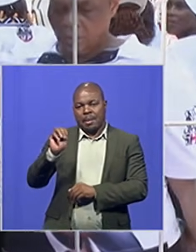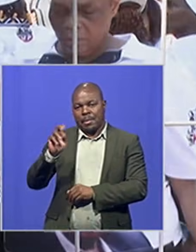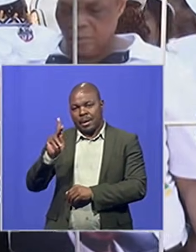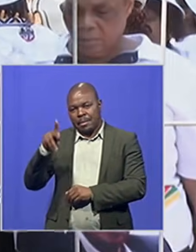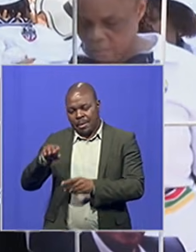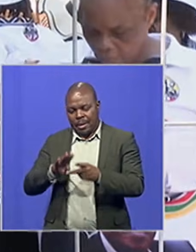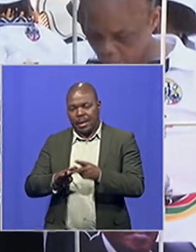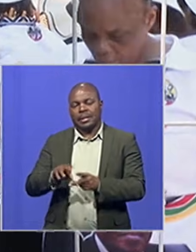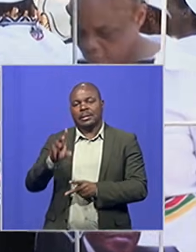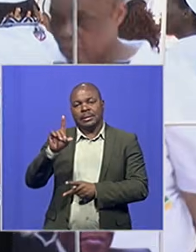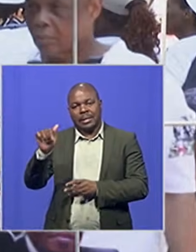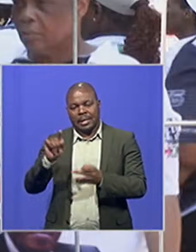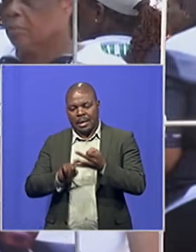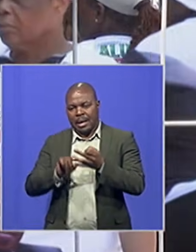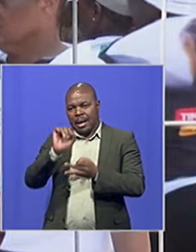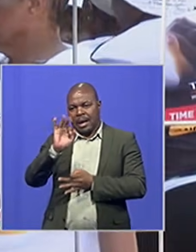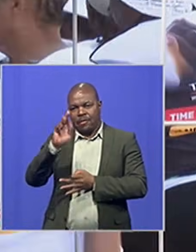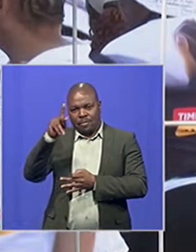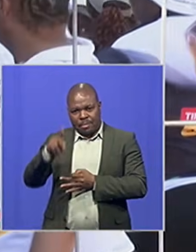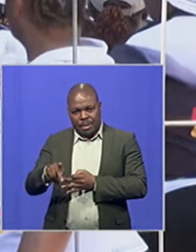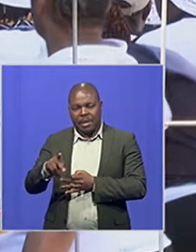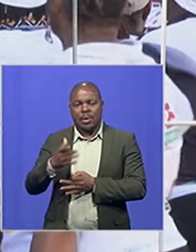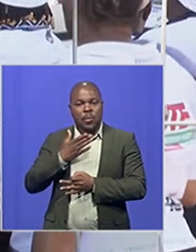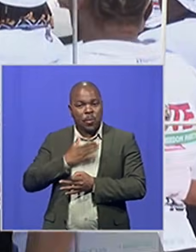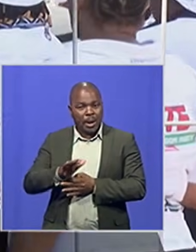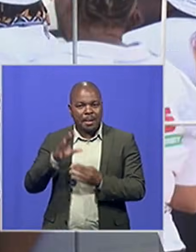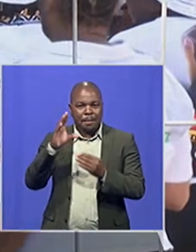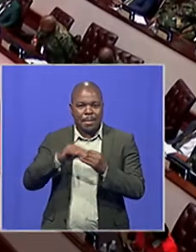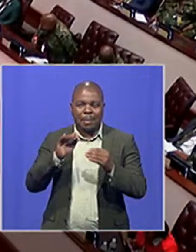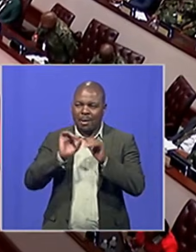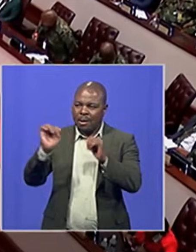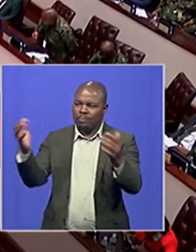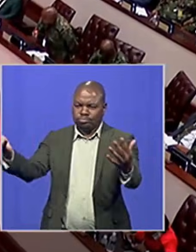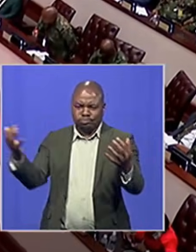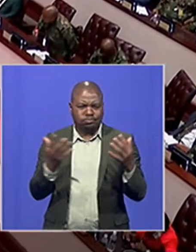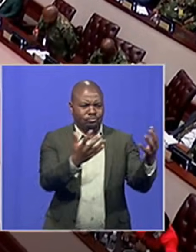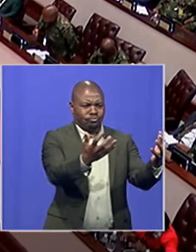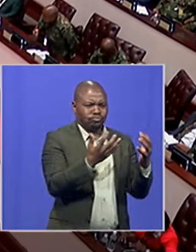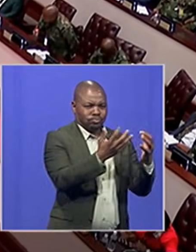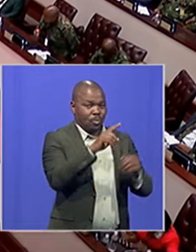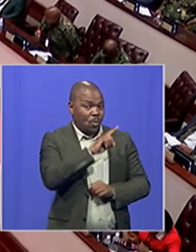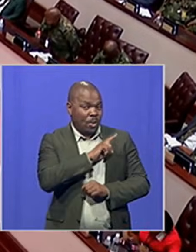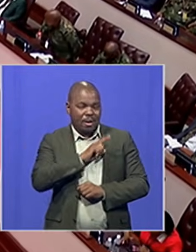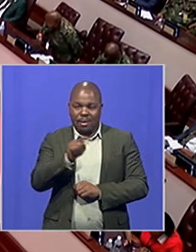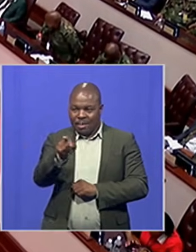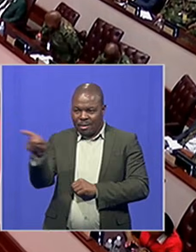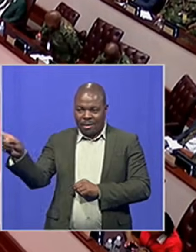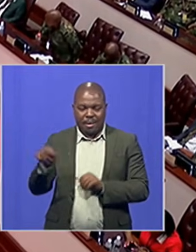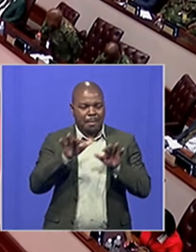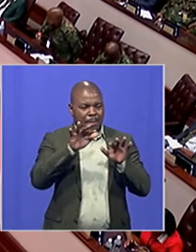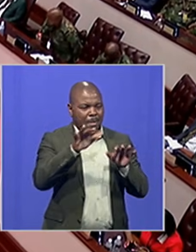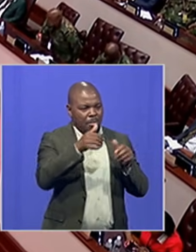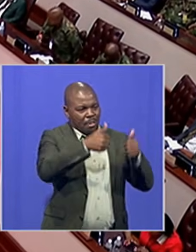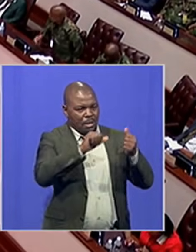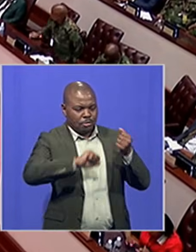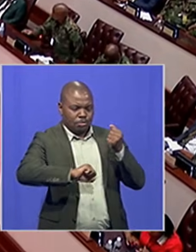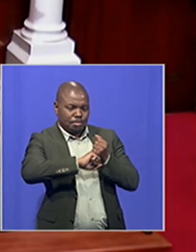le IFP ba ne ba rulaganya gore ditokololo tsa ona di tle ka bontsi go tla go ema baeteledipele ba bona